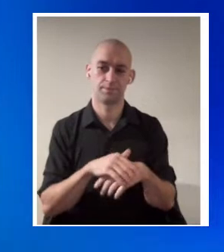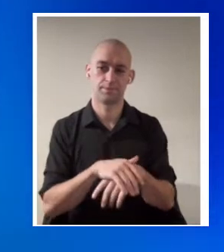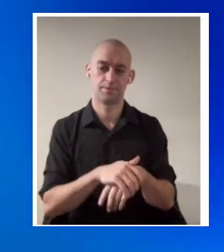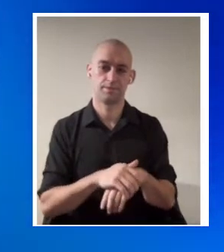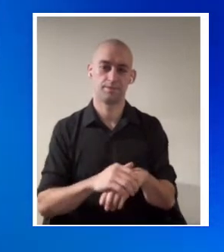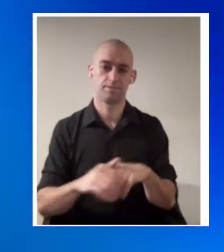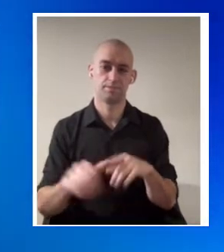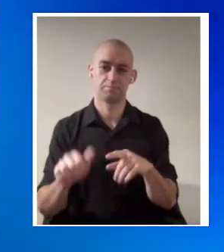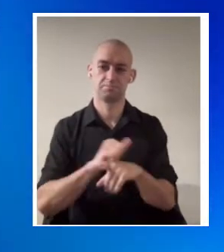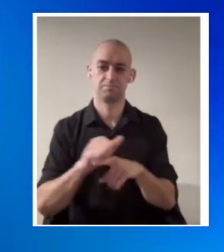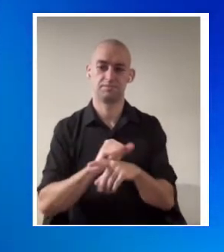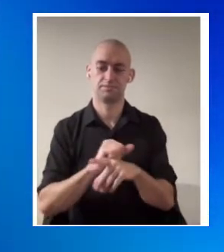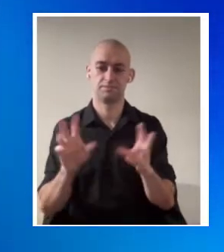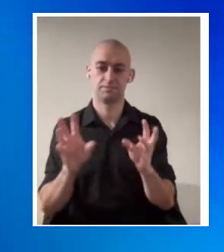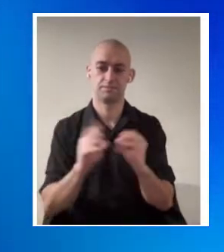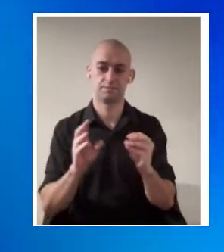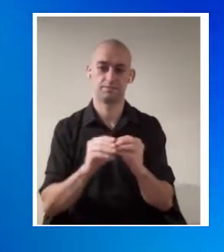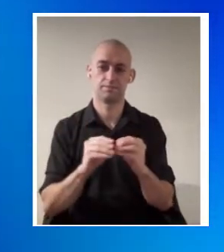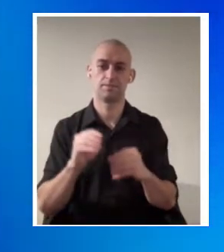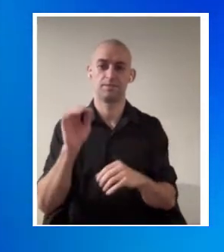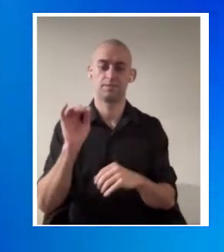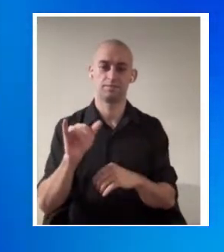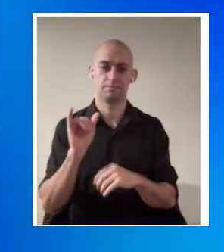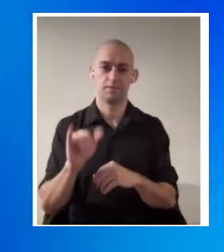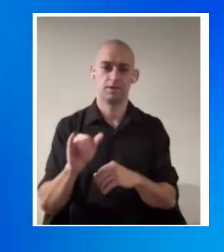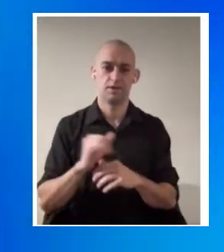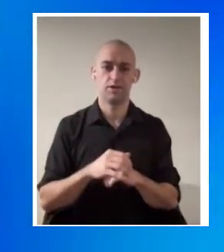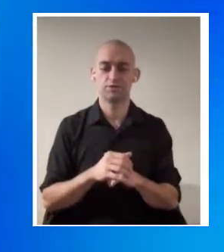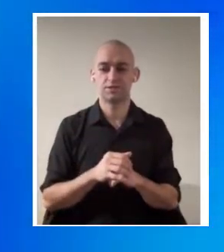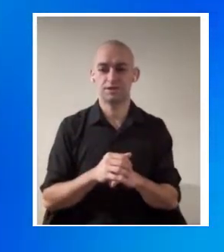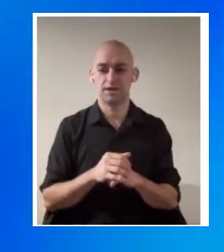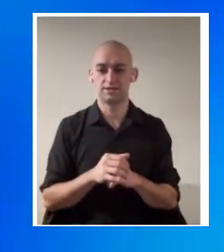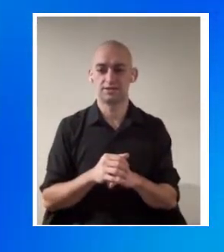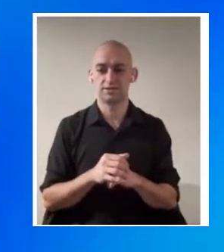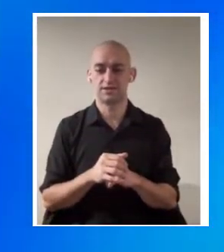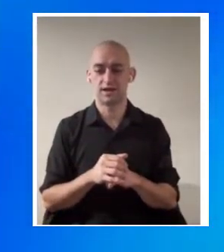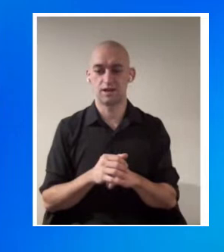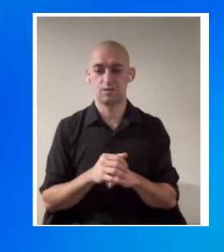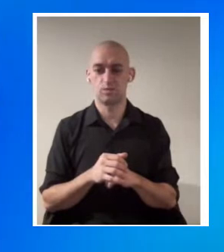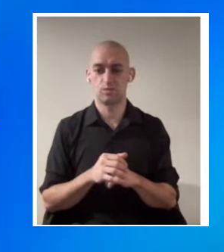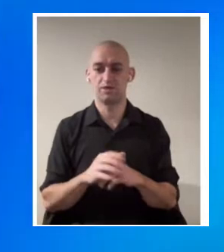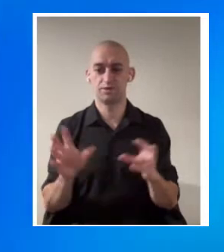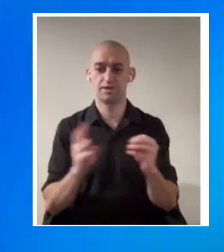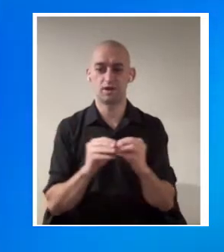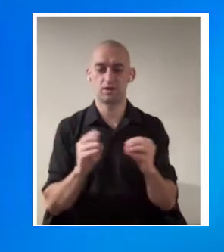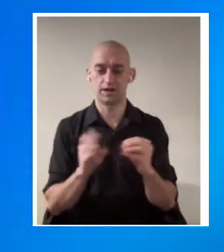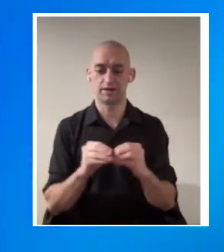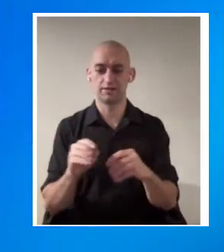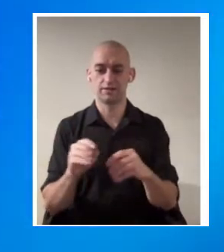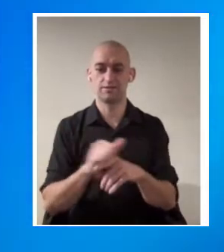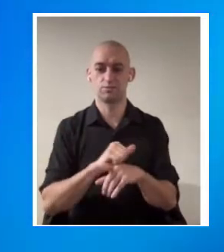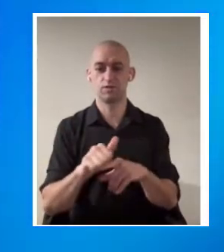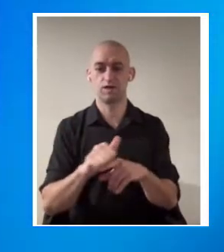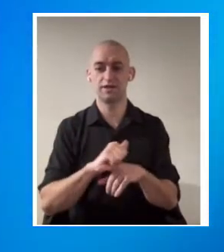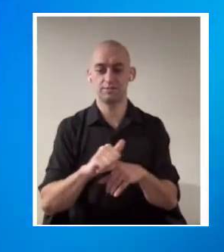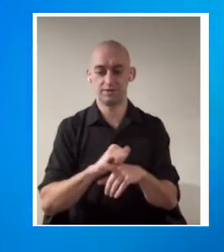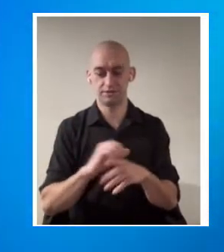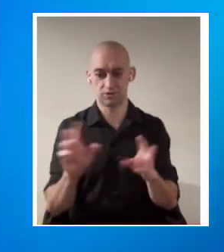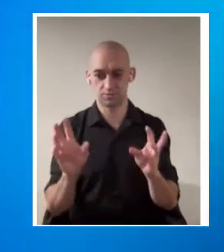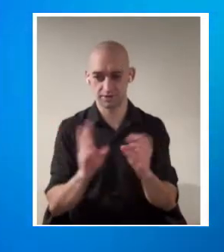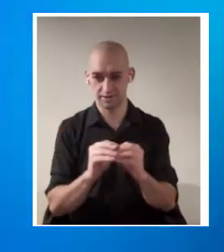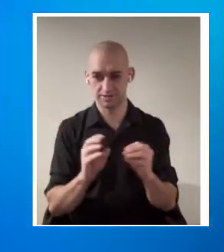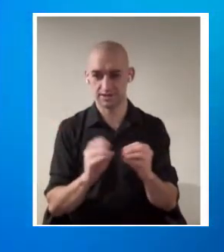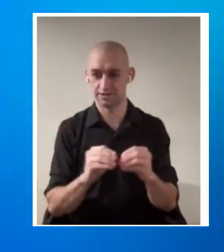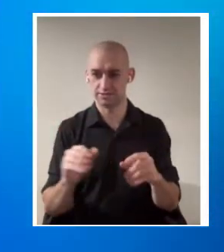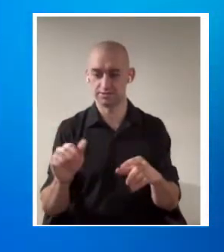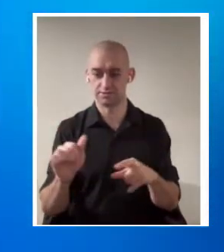me. And I'll say, okay, here's some of the answers that are starting to come in. What else? What else? We're going to take a few